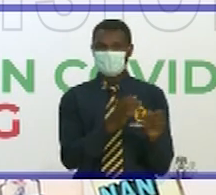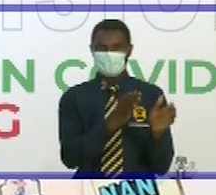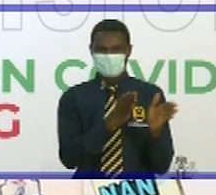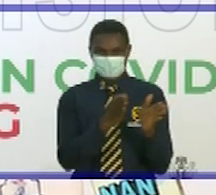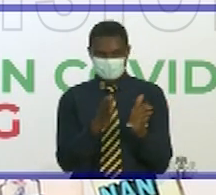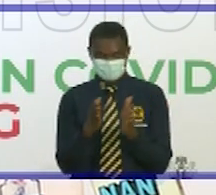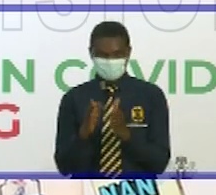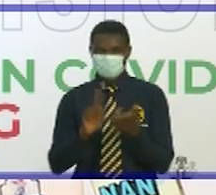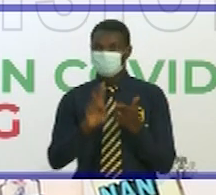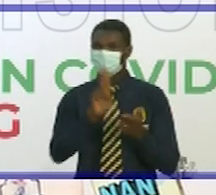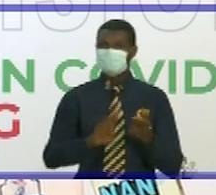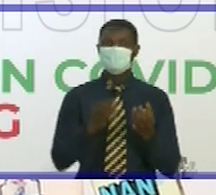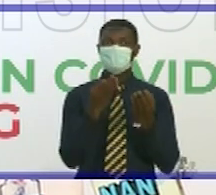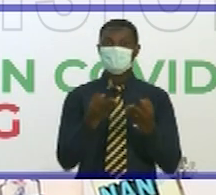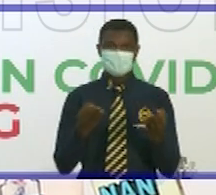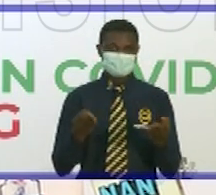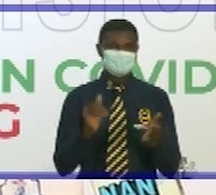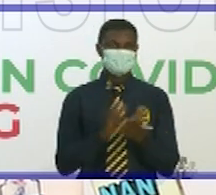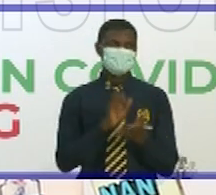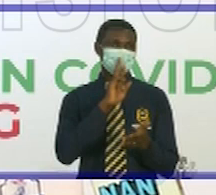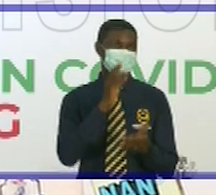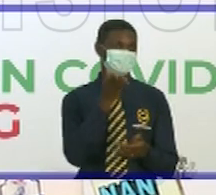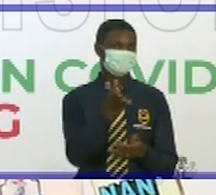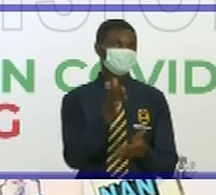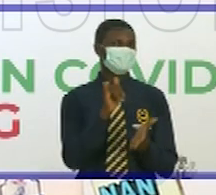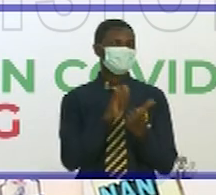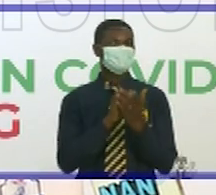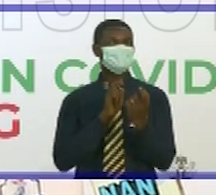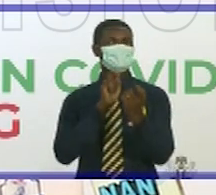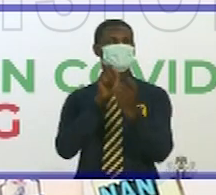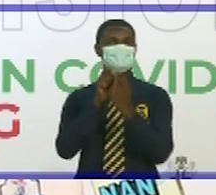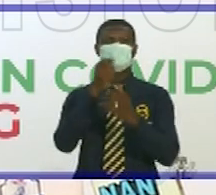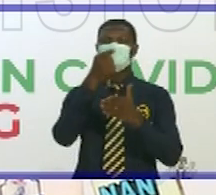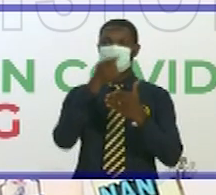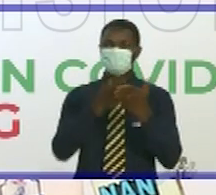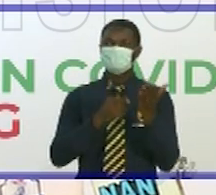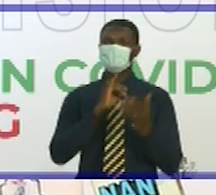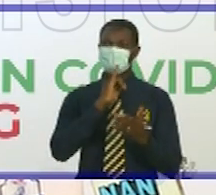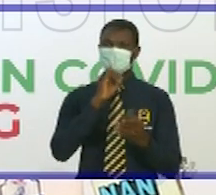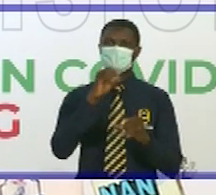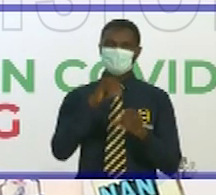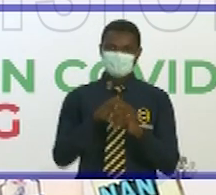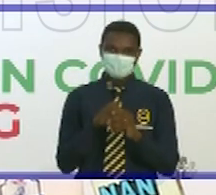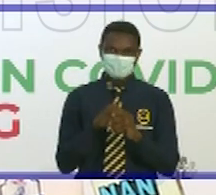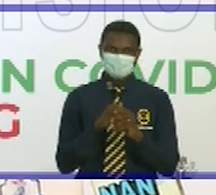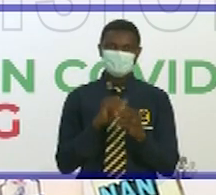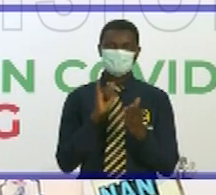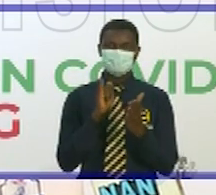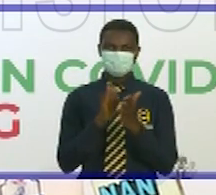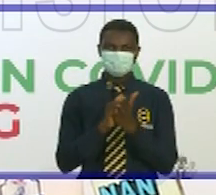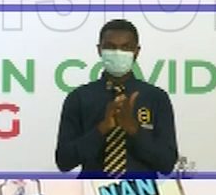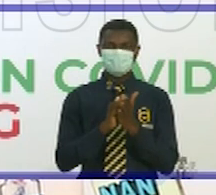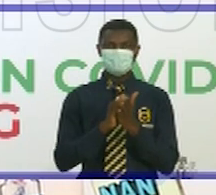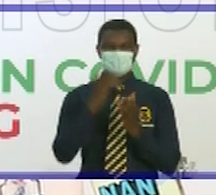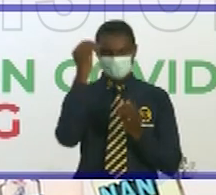are available. That is exactly what is in the guidance we gave. That